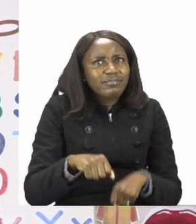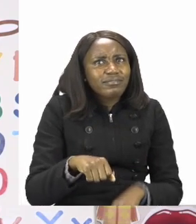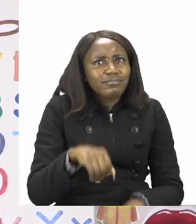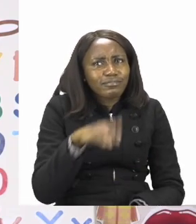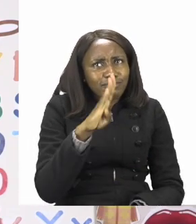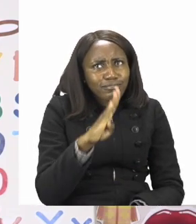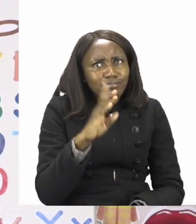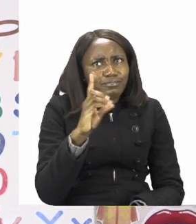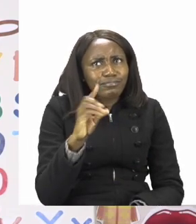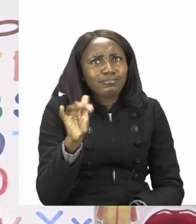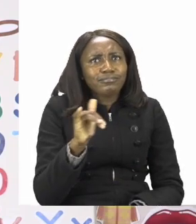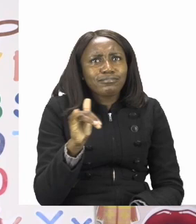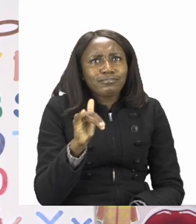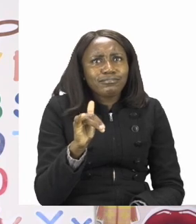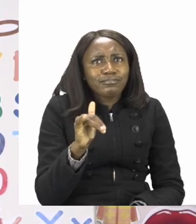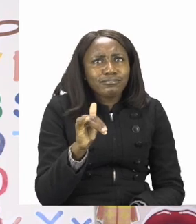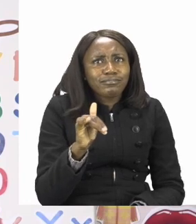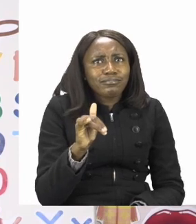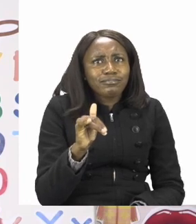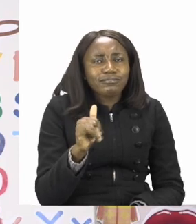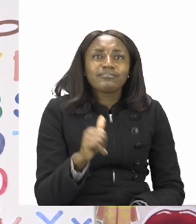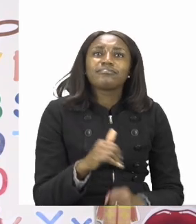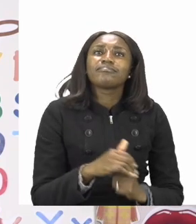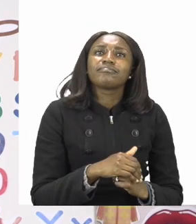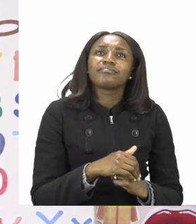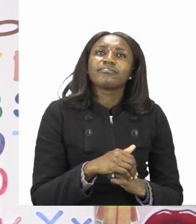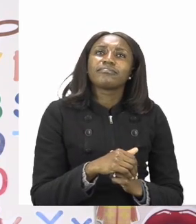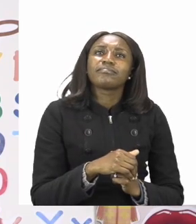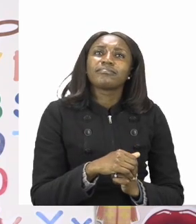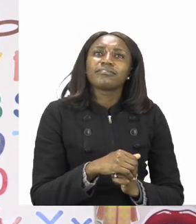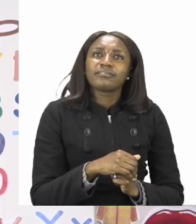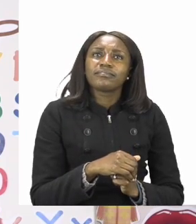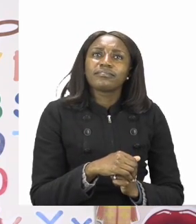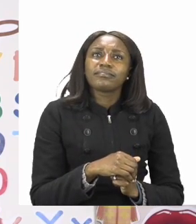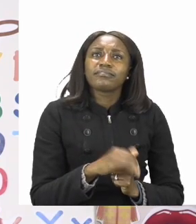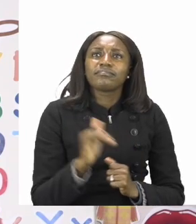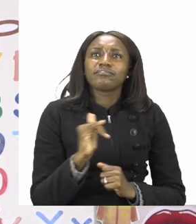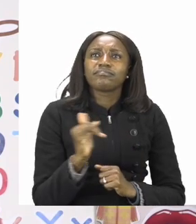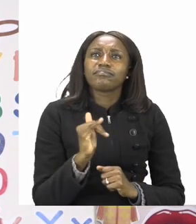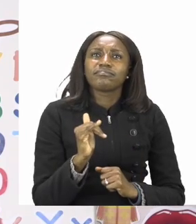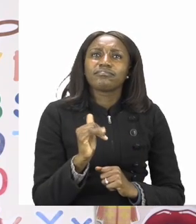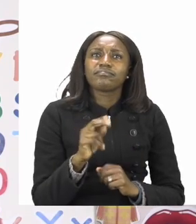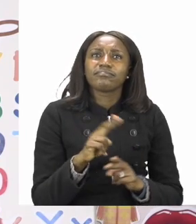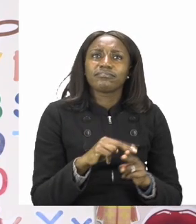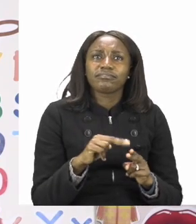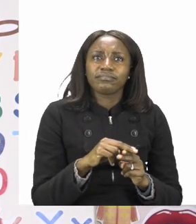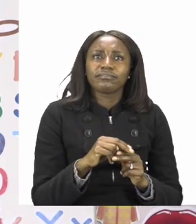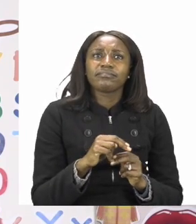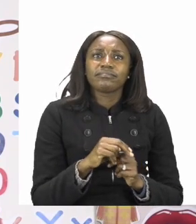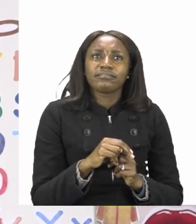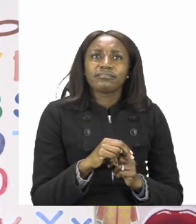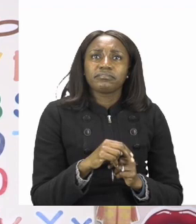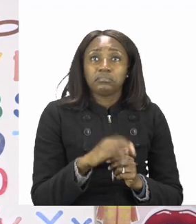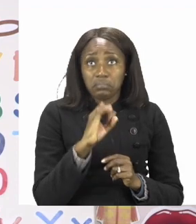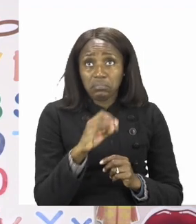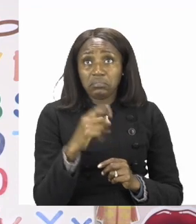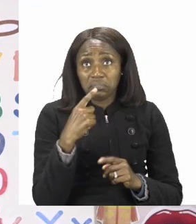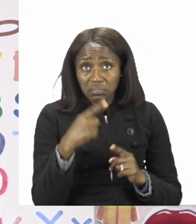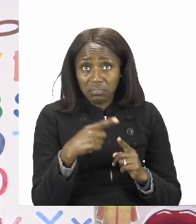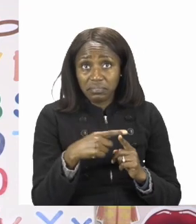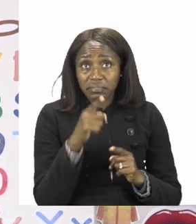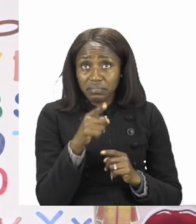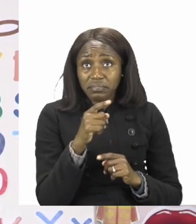Do we say drum or bram? If you said that this